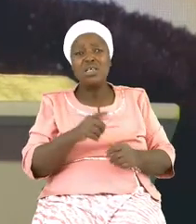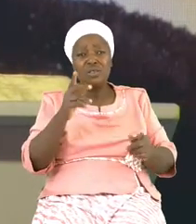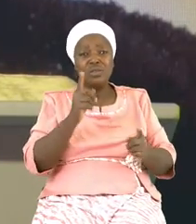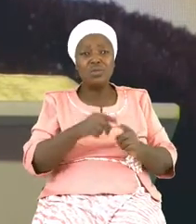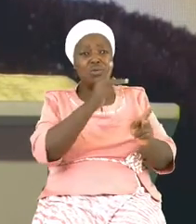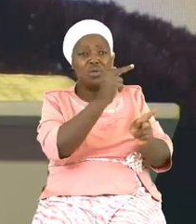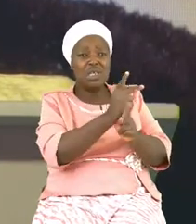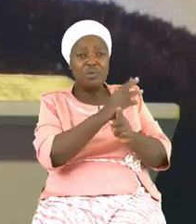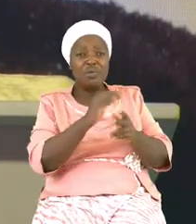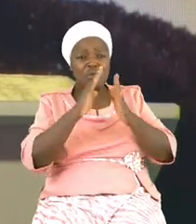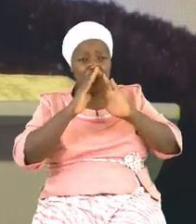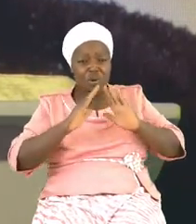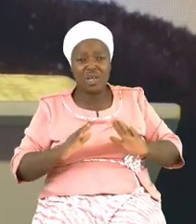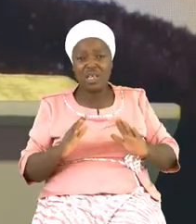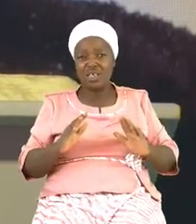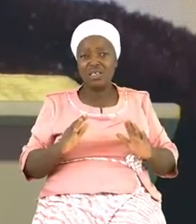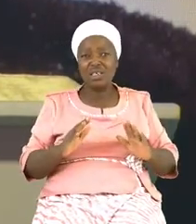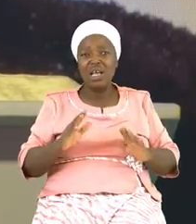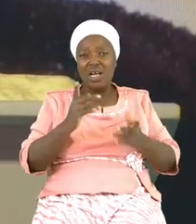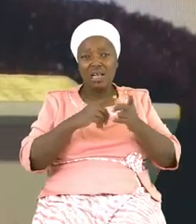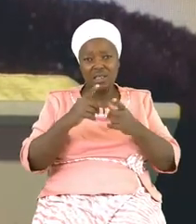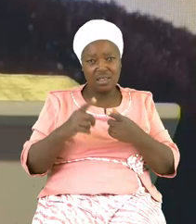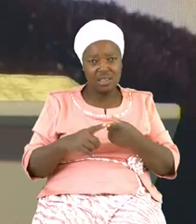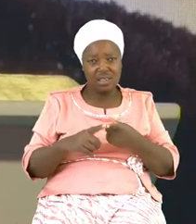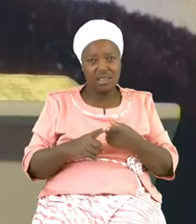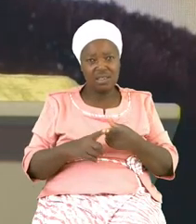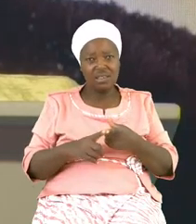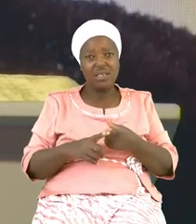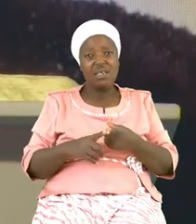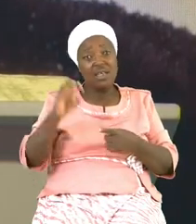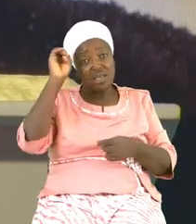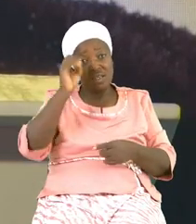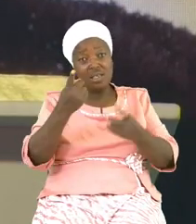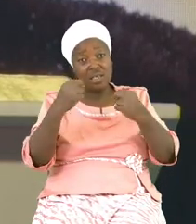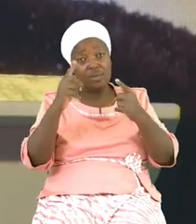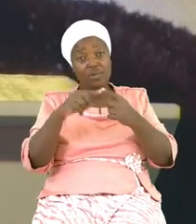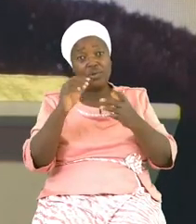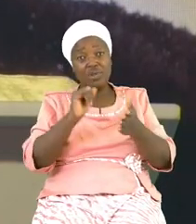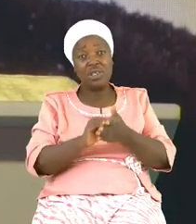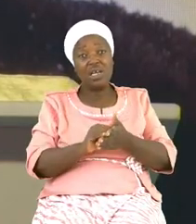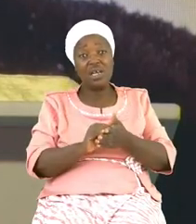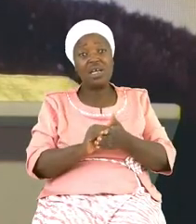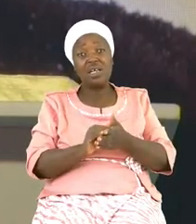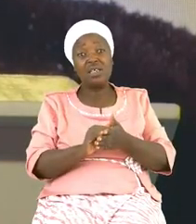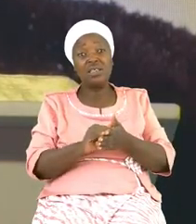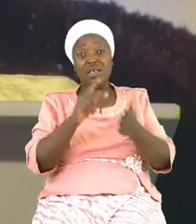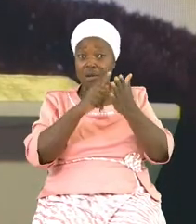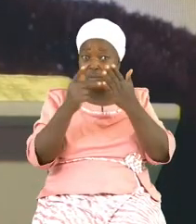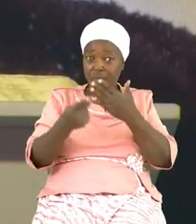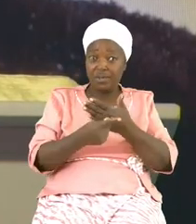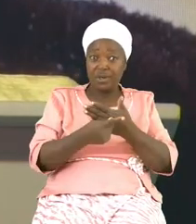and calm. And then he came to that global crusade.